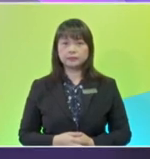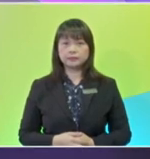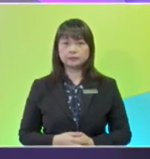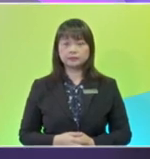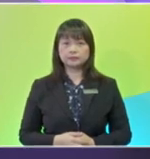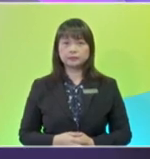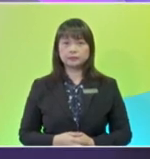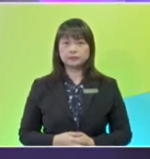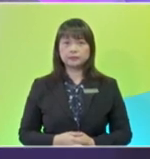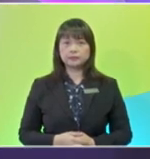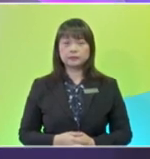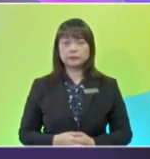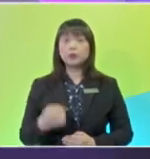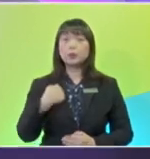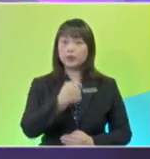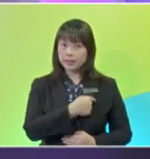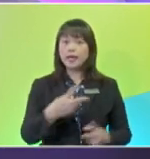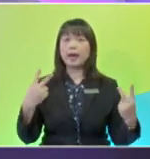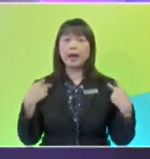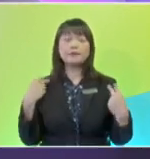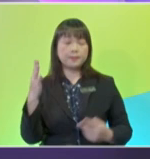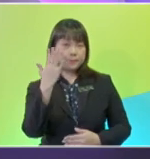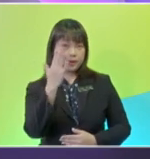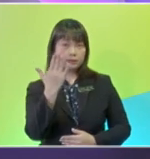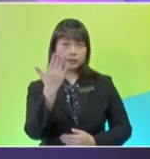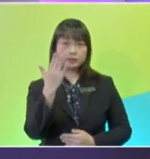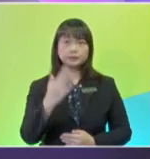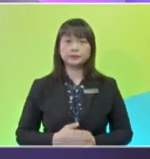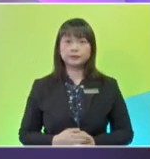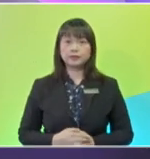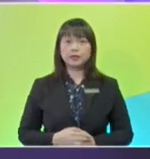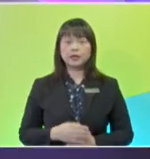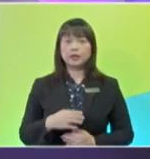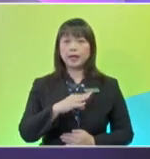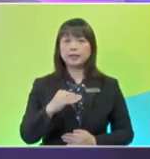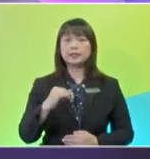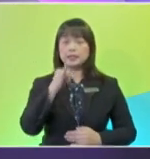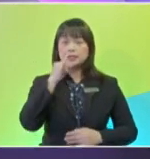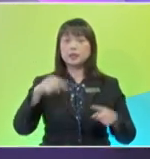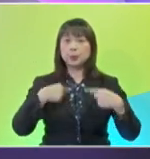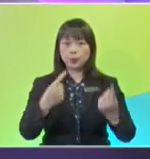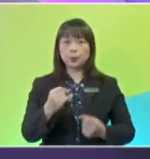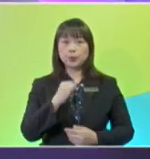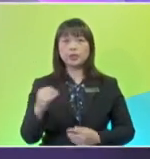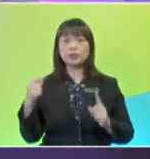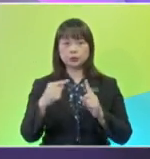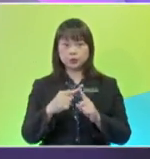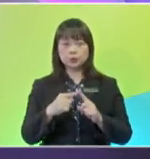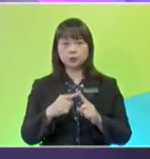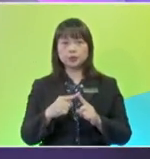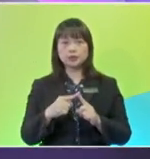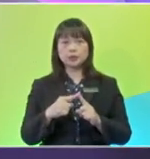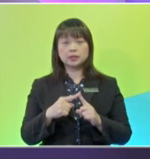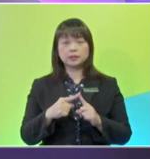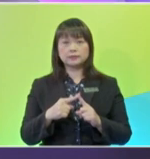what we have here is actually a mirror. So this mirror is going to act as the moon. Okay. Okay, this mirror is